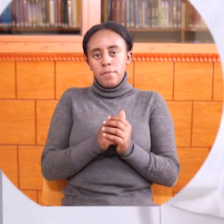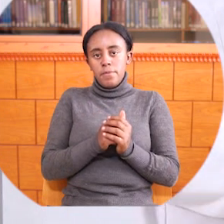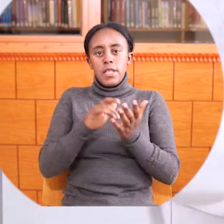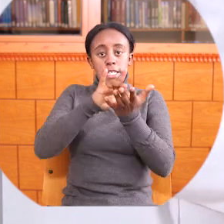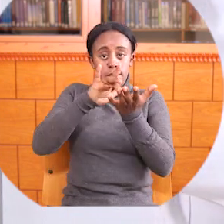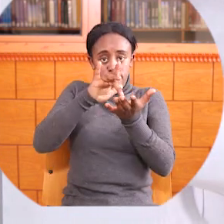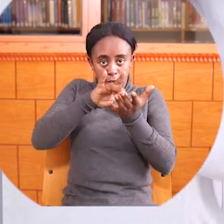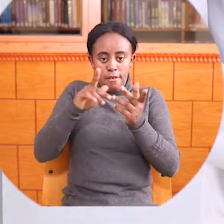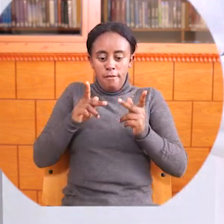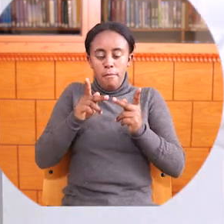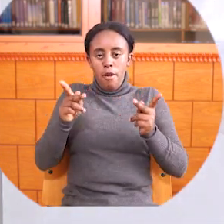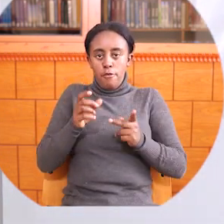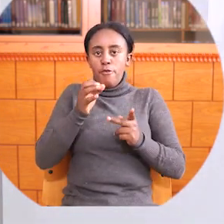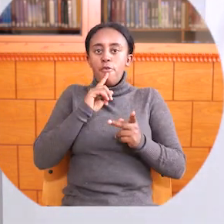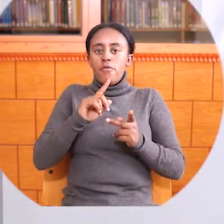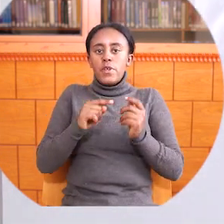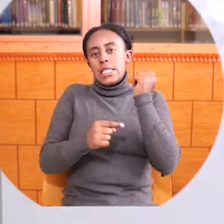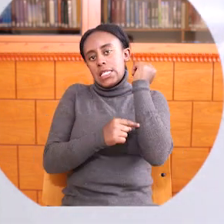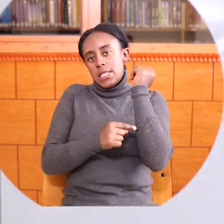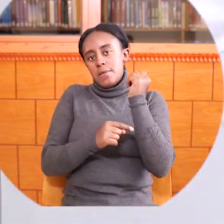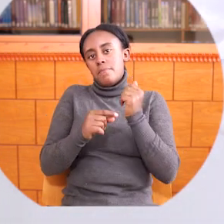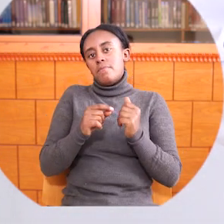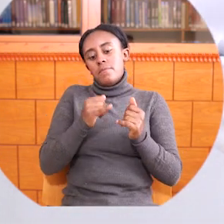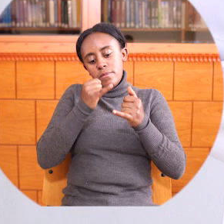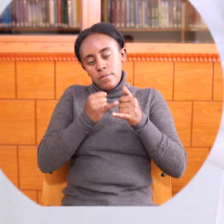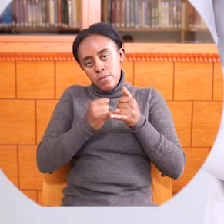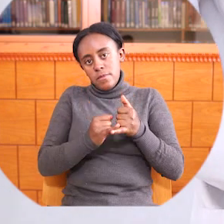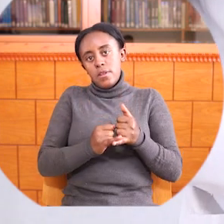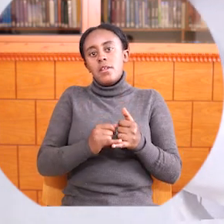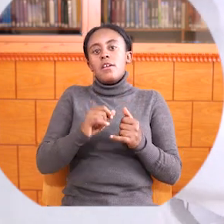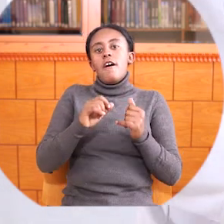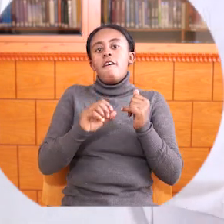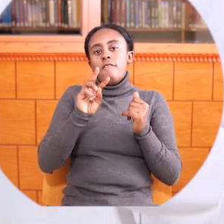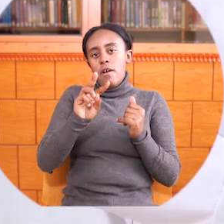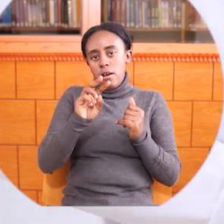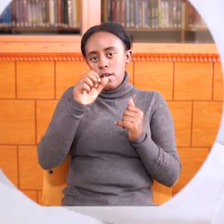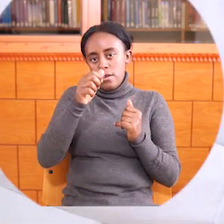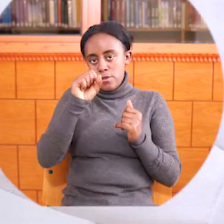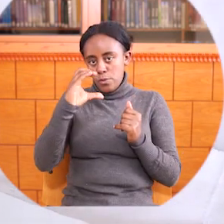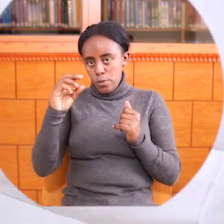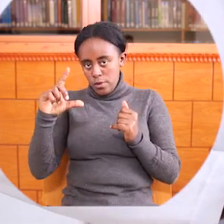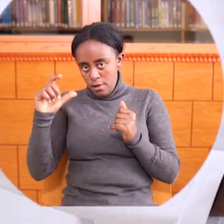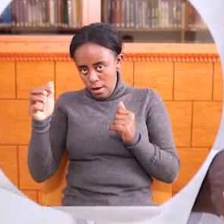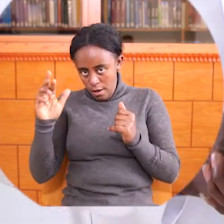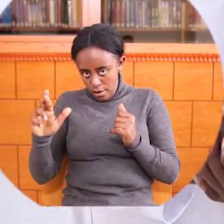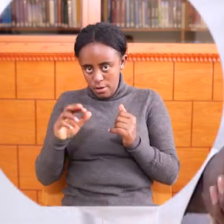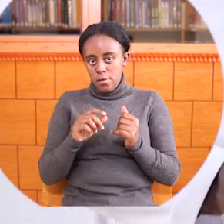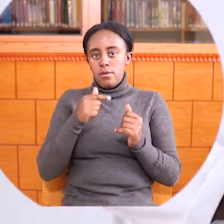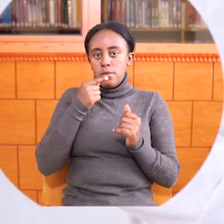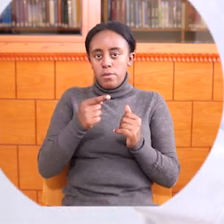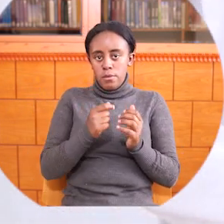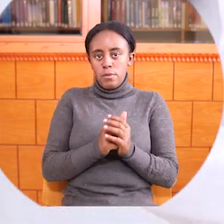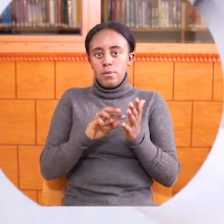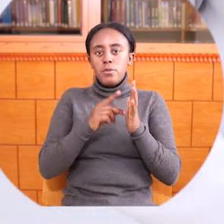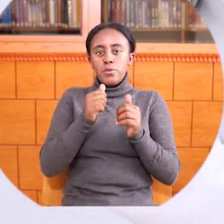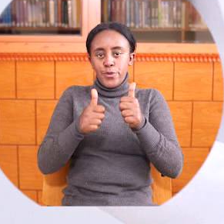a stem cell. And the last one is vascular bundles. Vascular bundles are a bundle